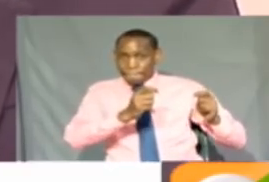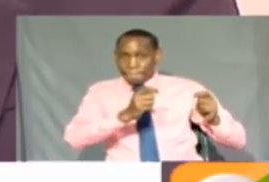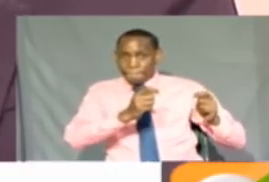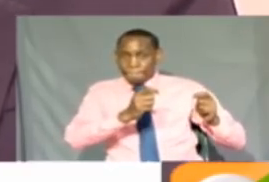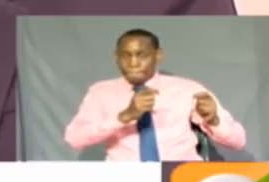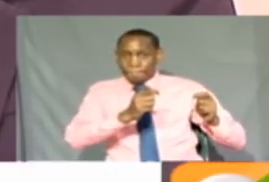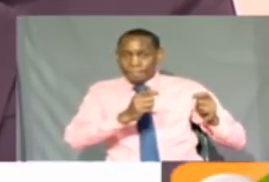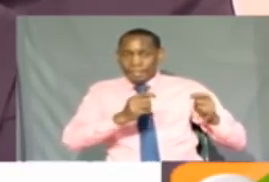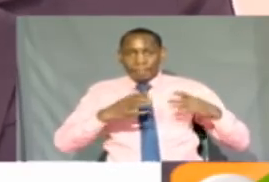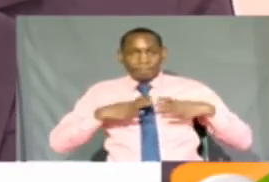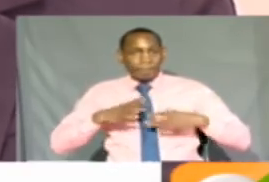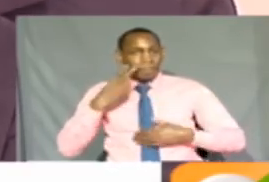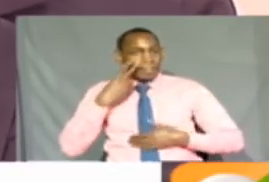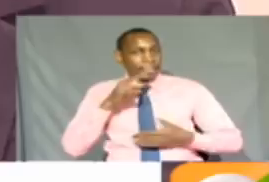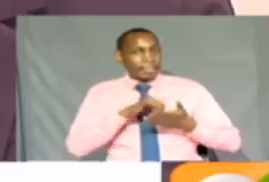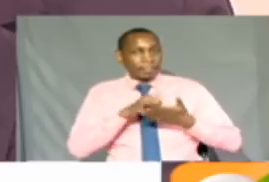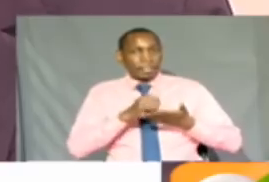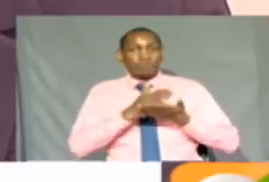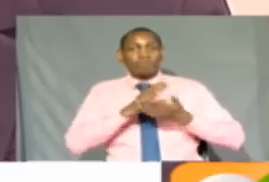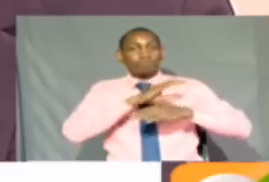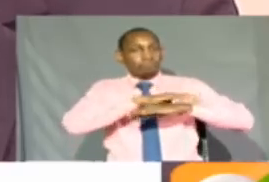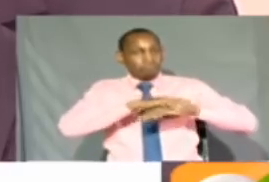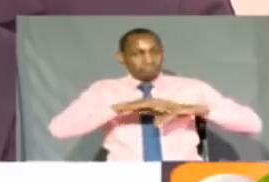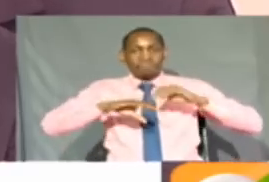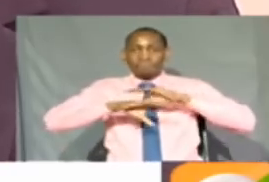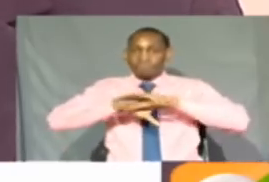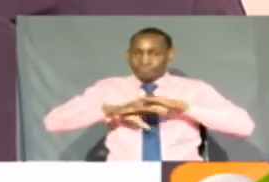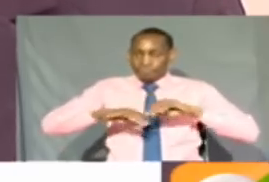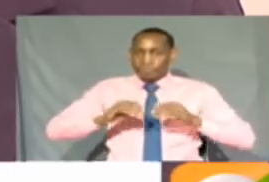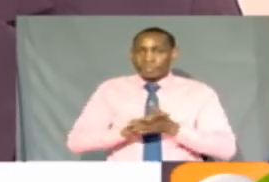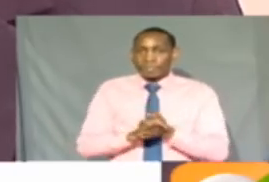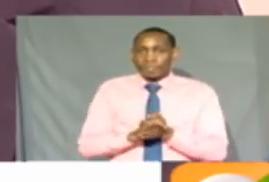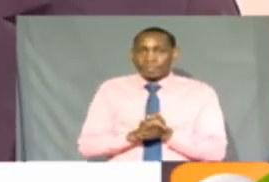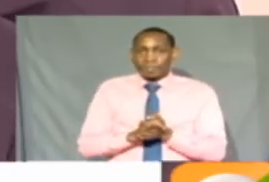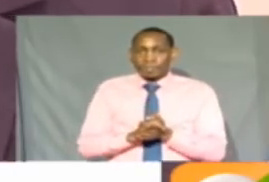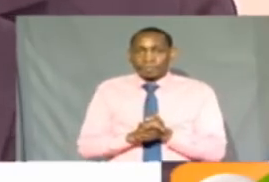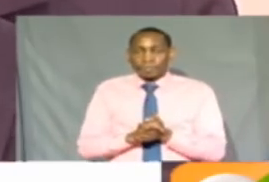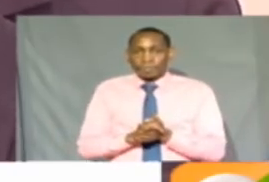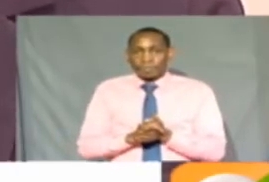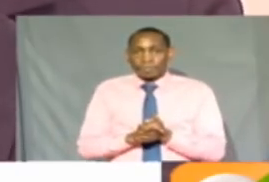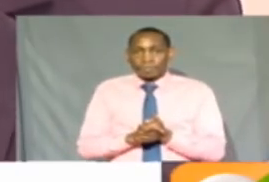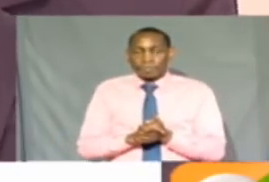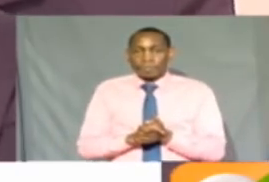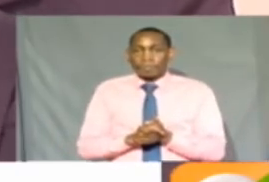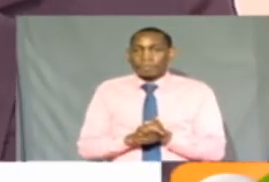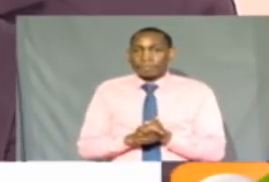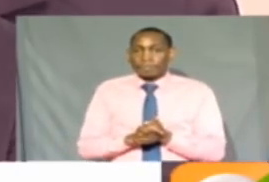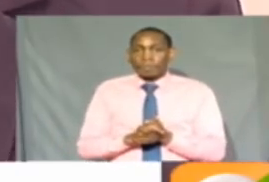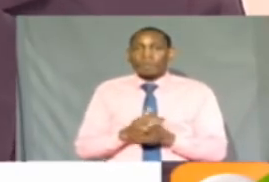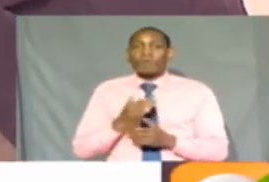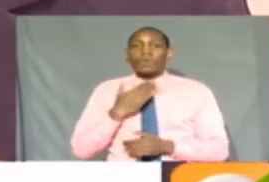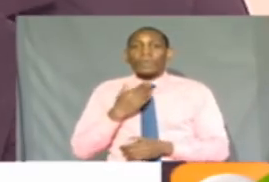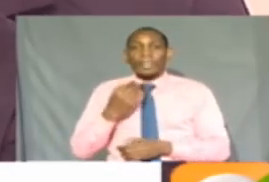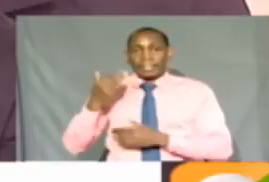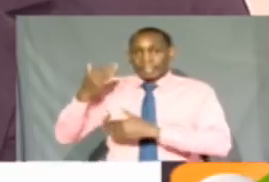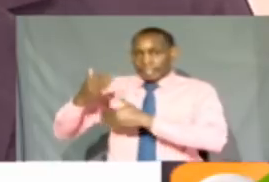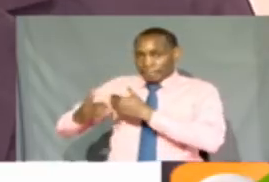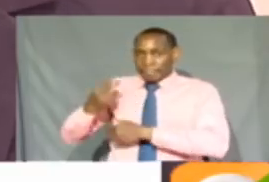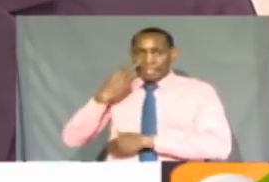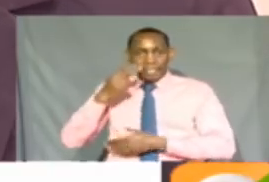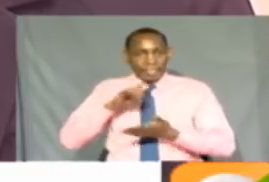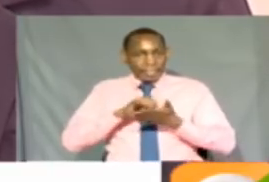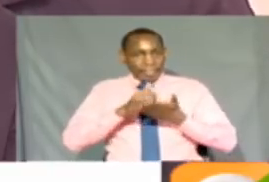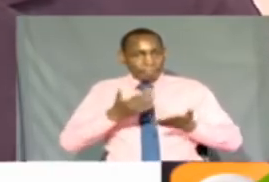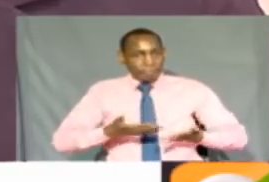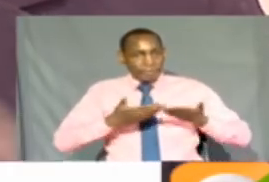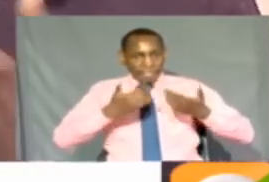for the people to think that they are comfortable. Like, because it's a patriarchal society, they want the neighbors to see that I'm providing, I'm